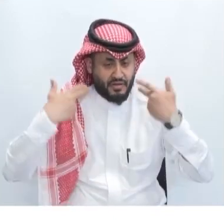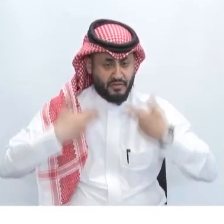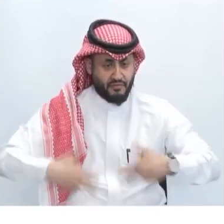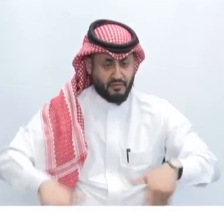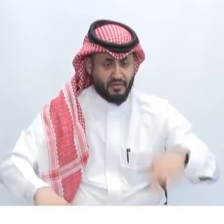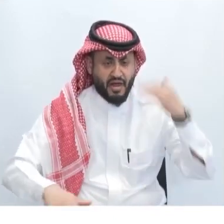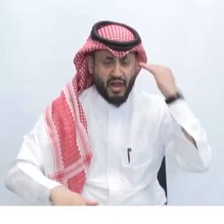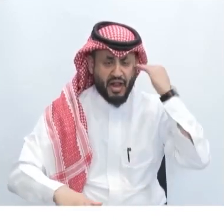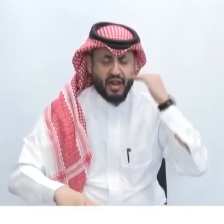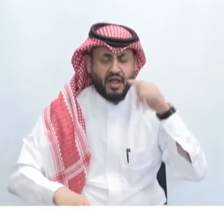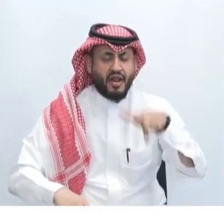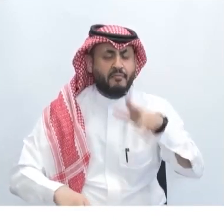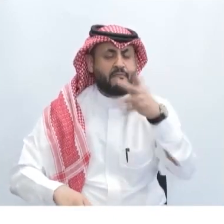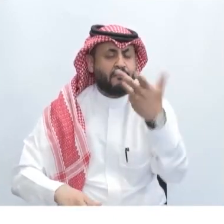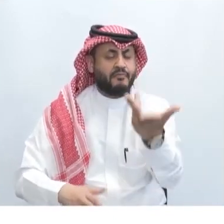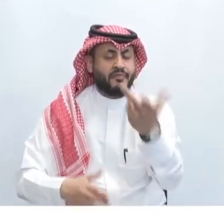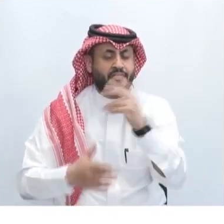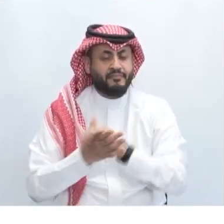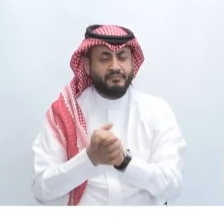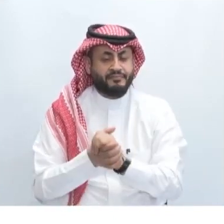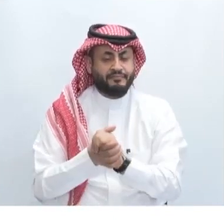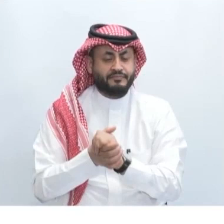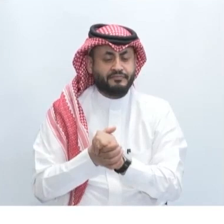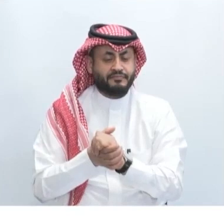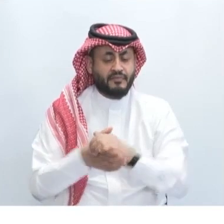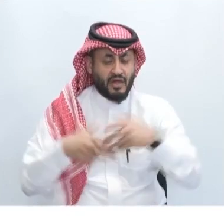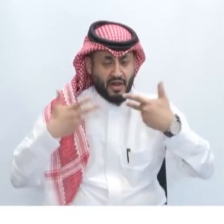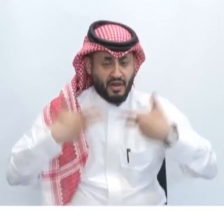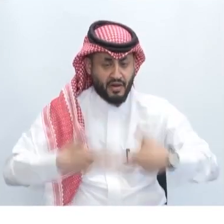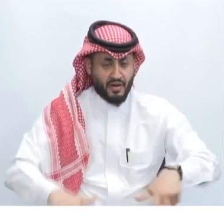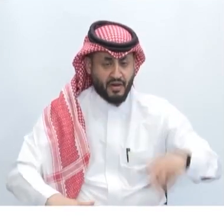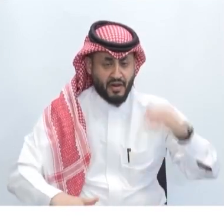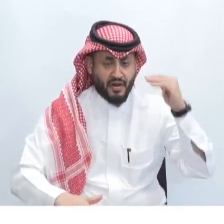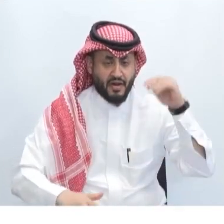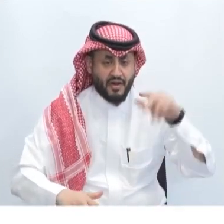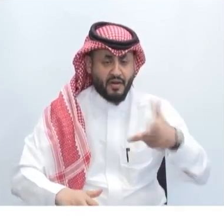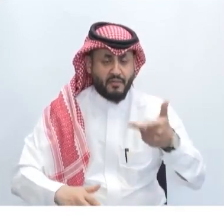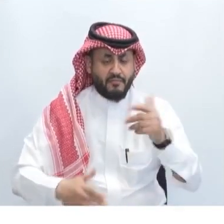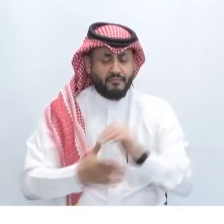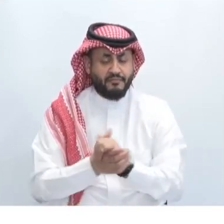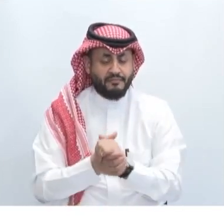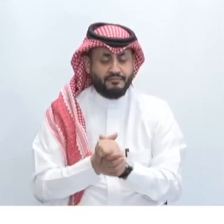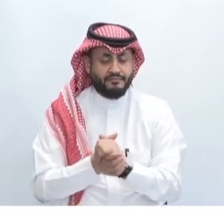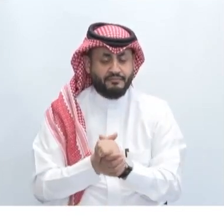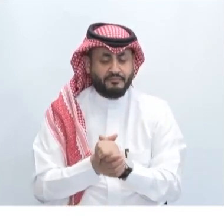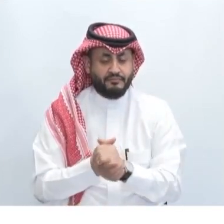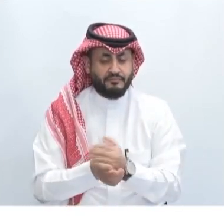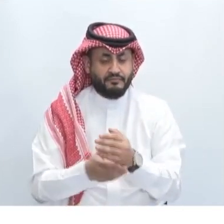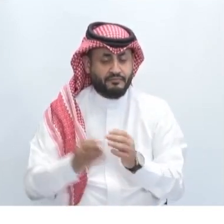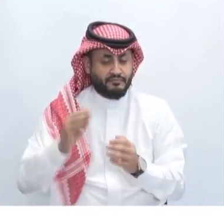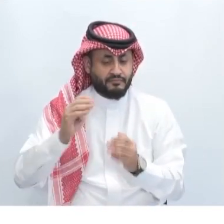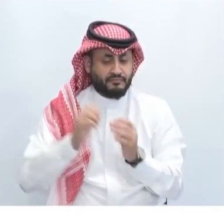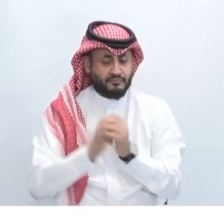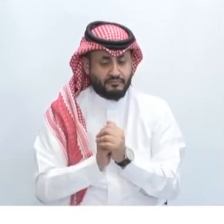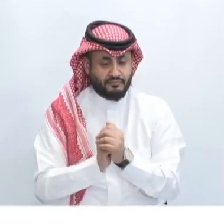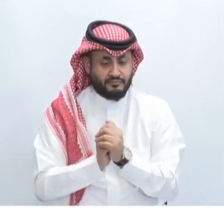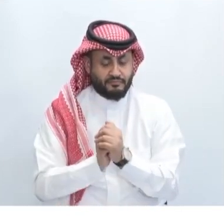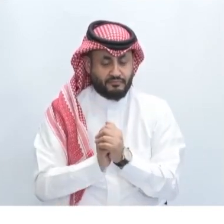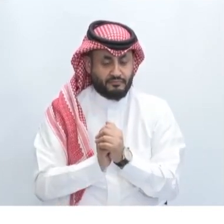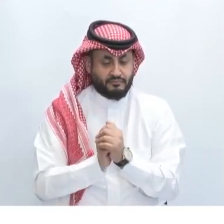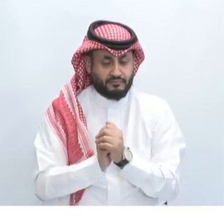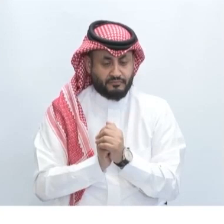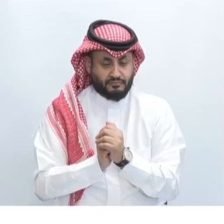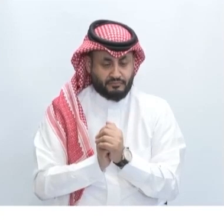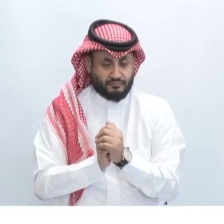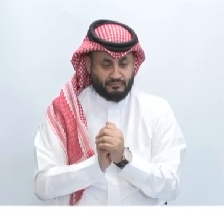Whose dress is this? Whose dress is this? So dress is one